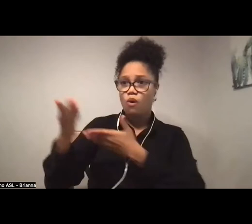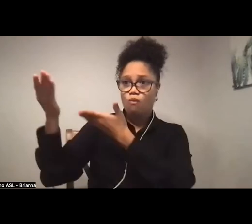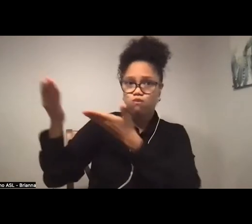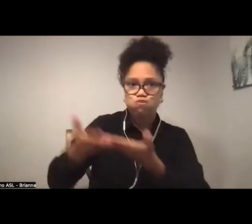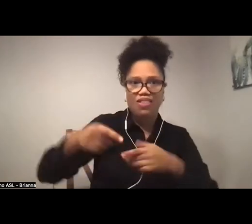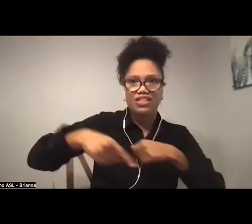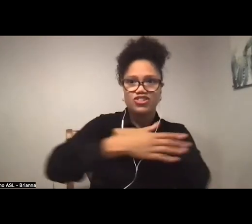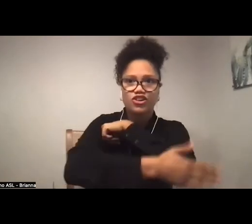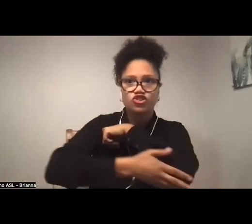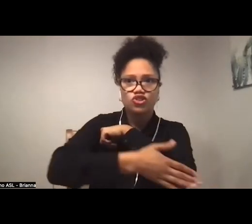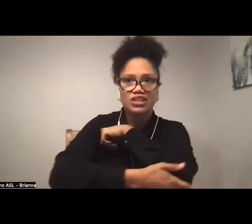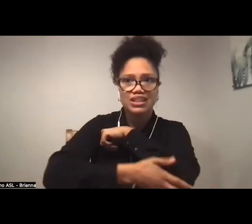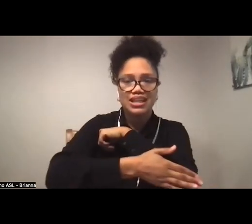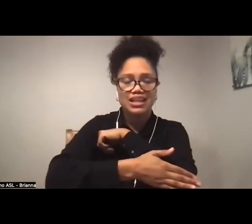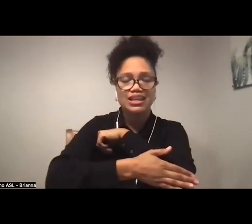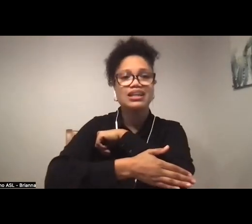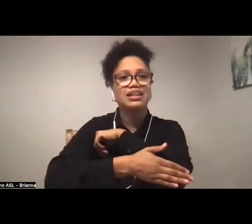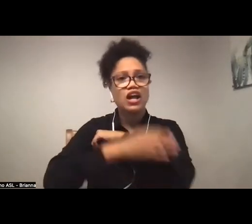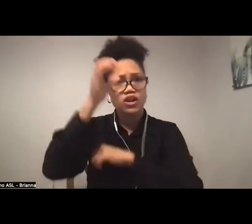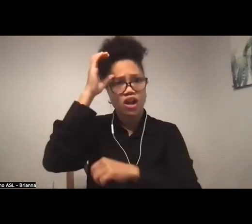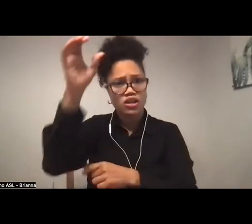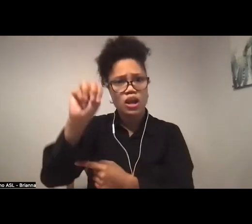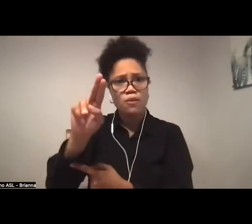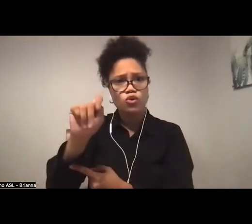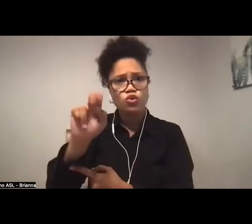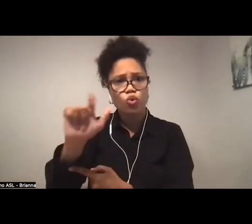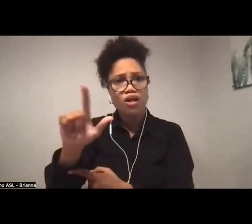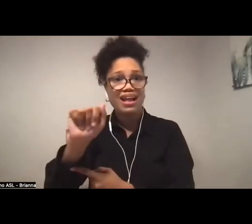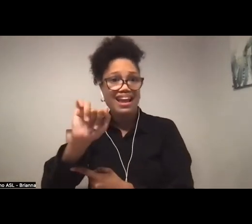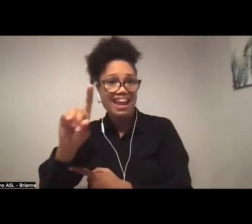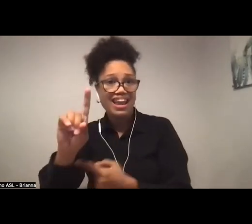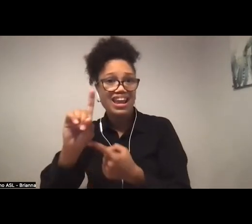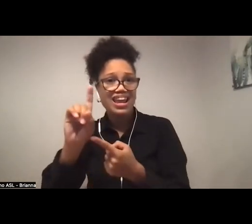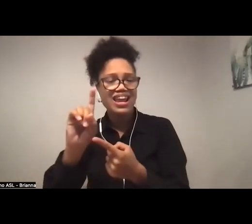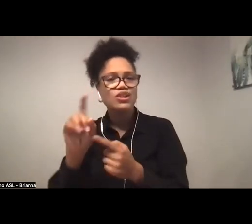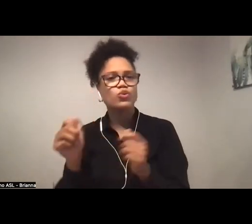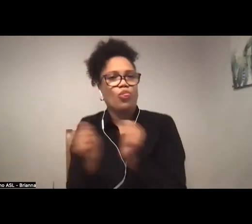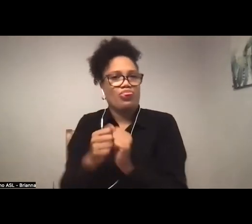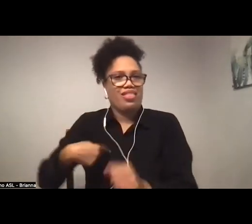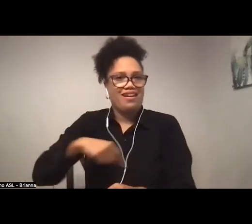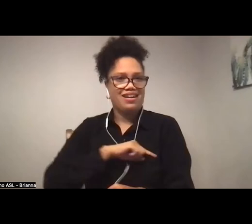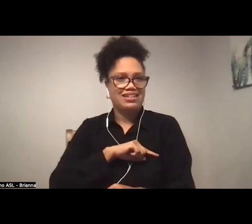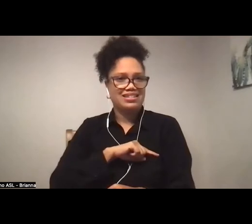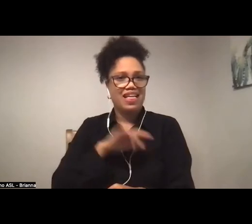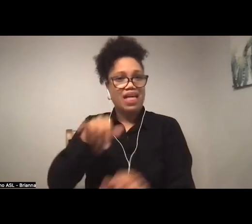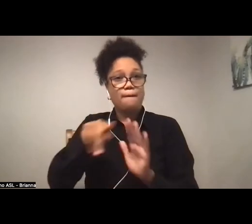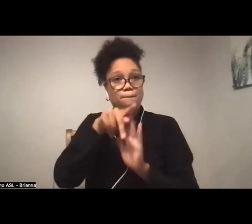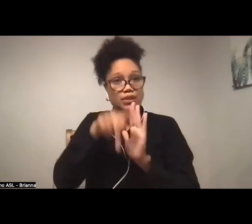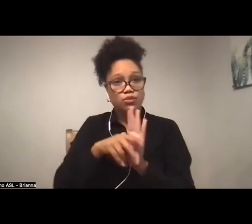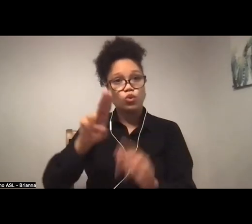and the concept of mutual aid, the concept of mutual aid came with us, right? The principle of